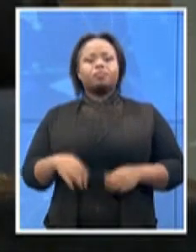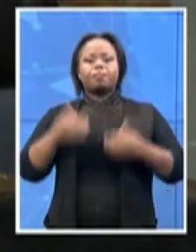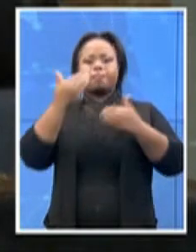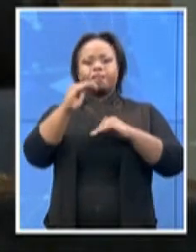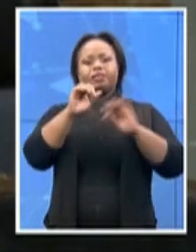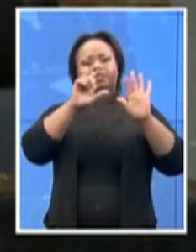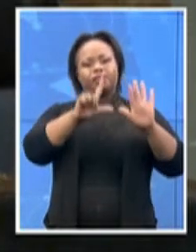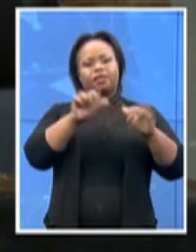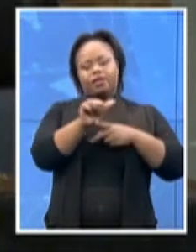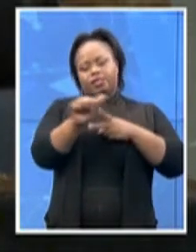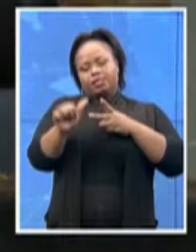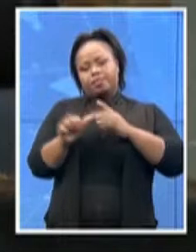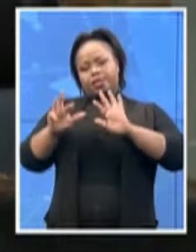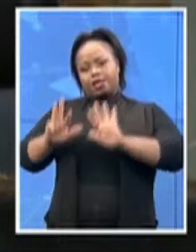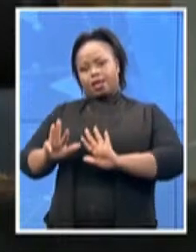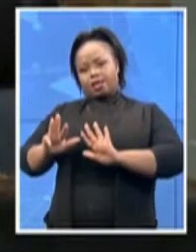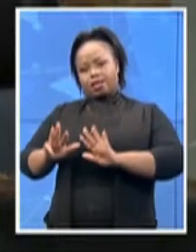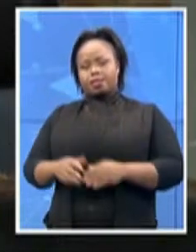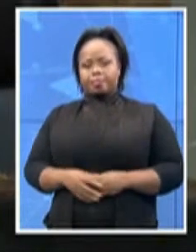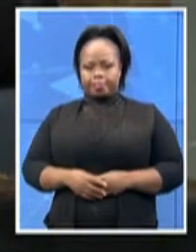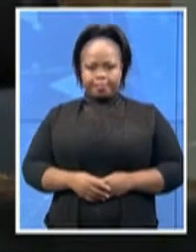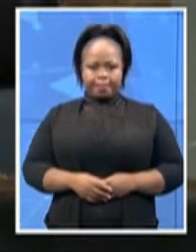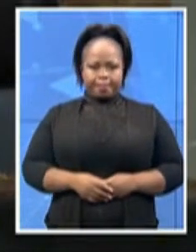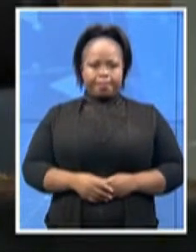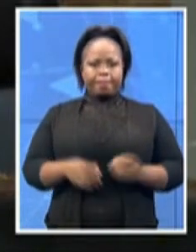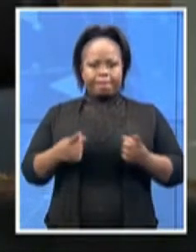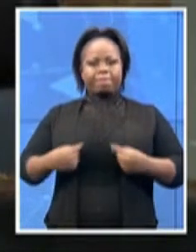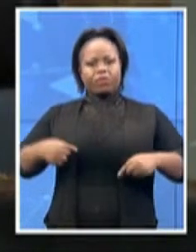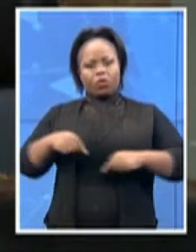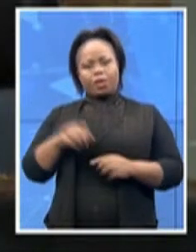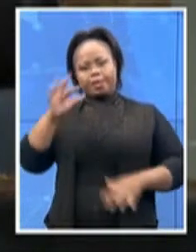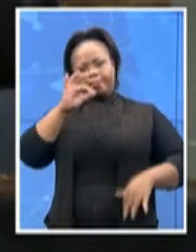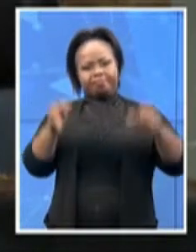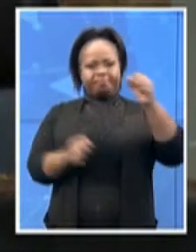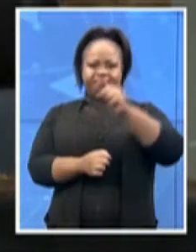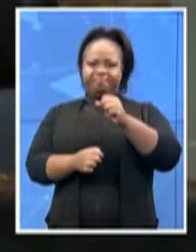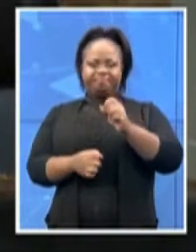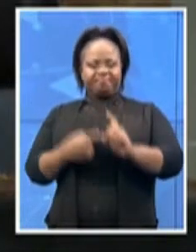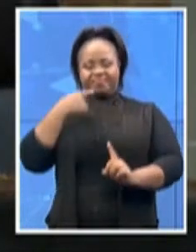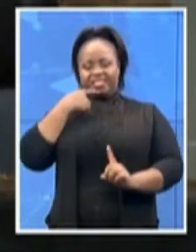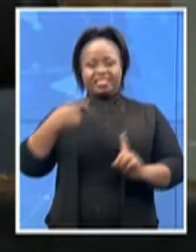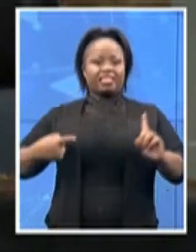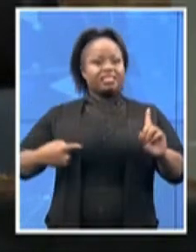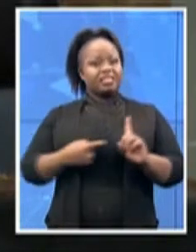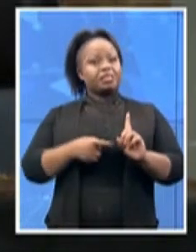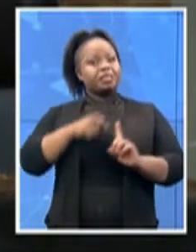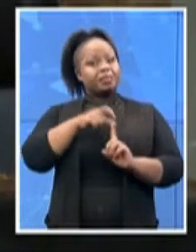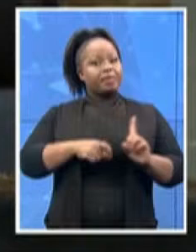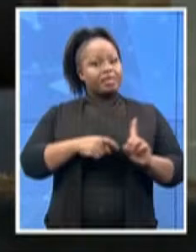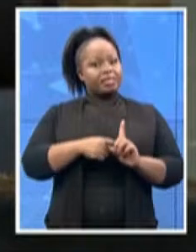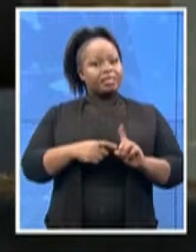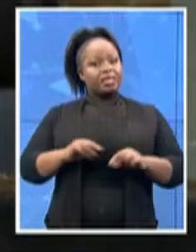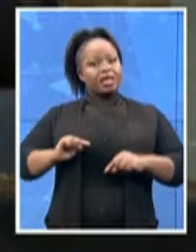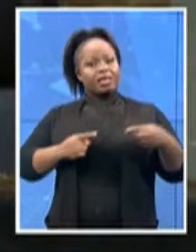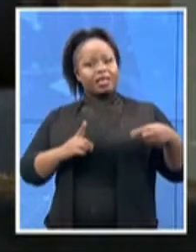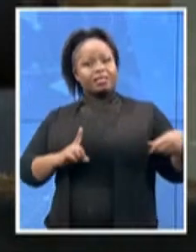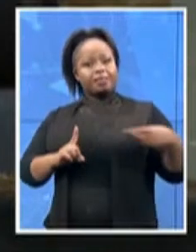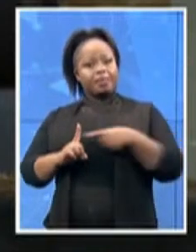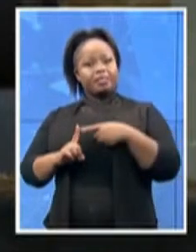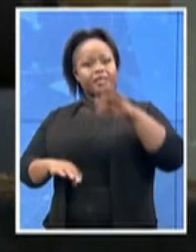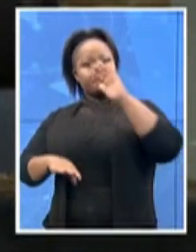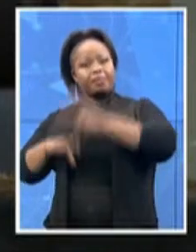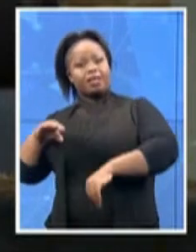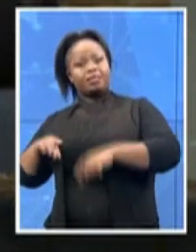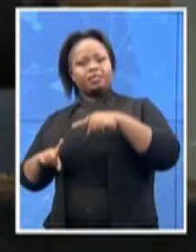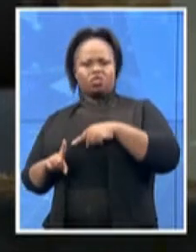we concluded that a person against whom remedial action is taken is entitled to be heard on